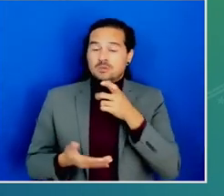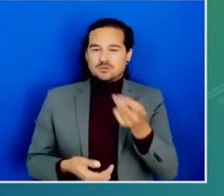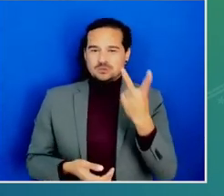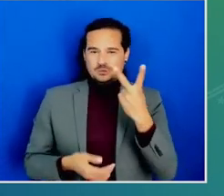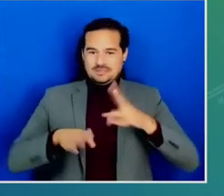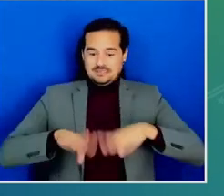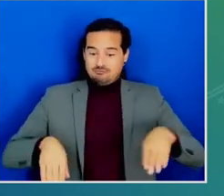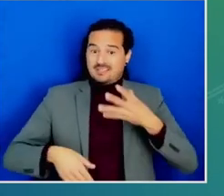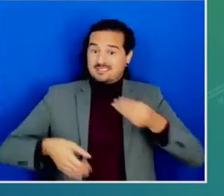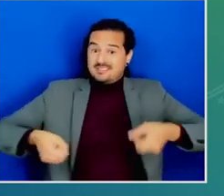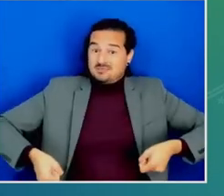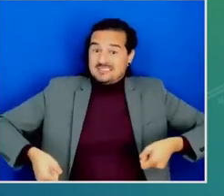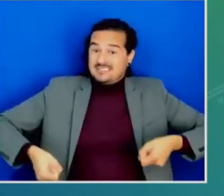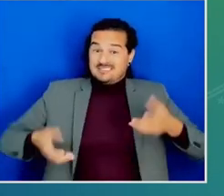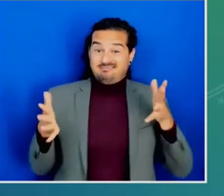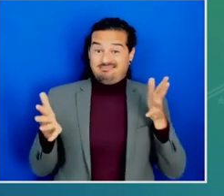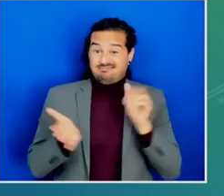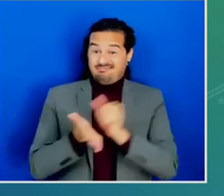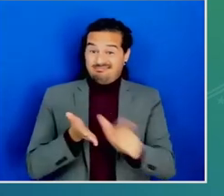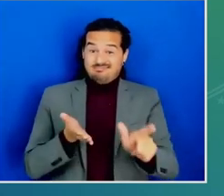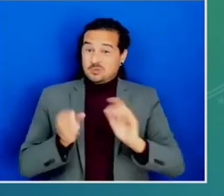Dreams their kids are living today.